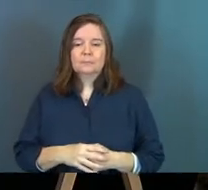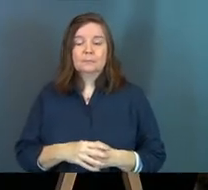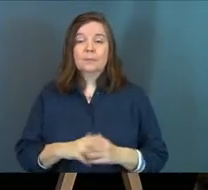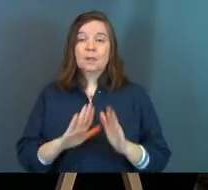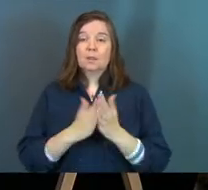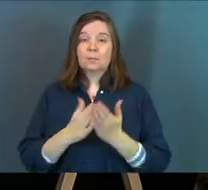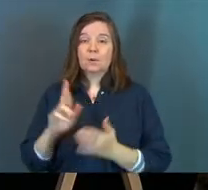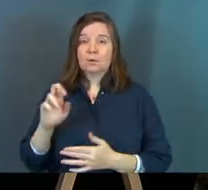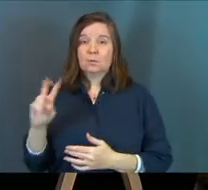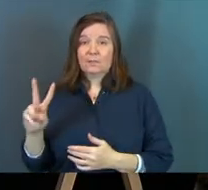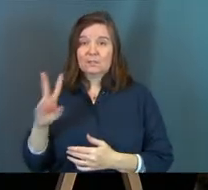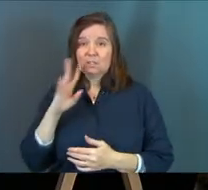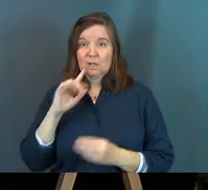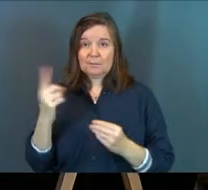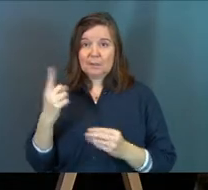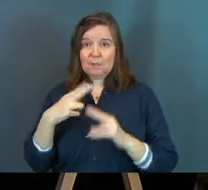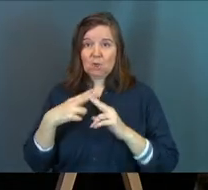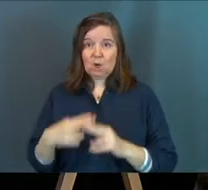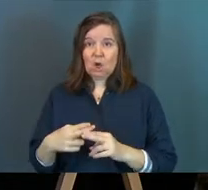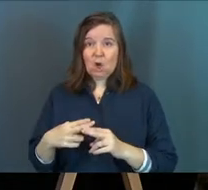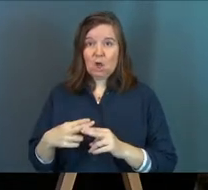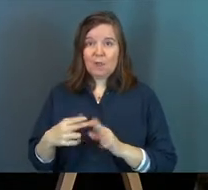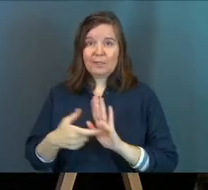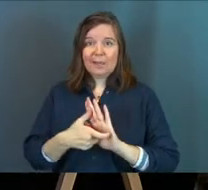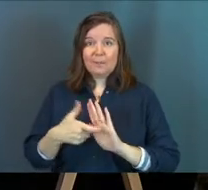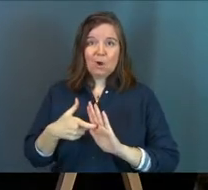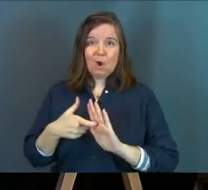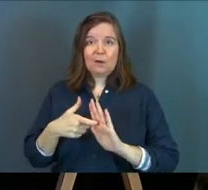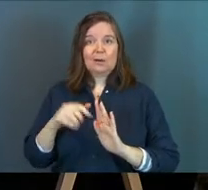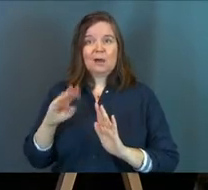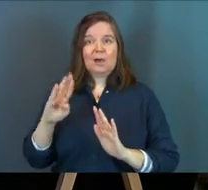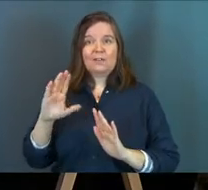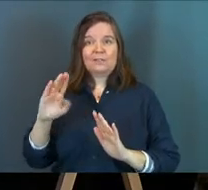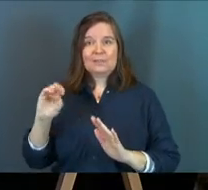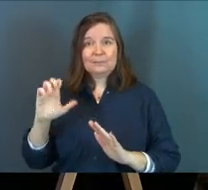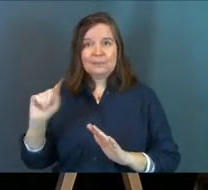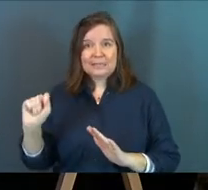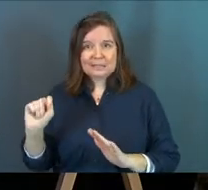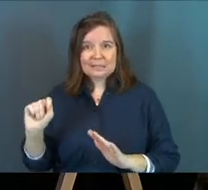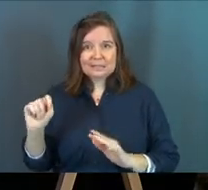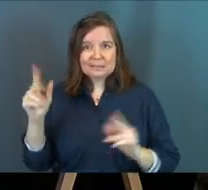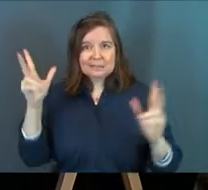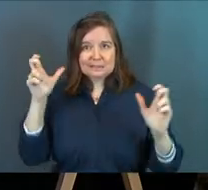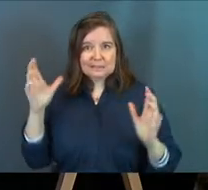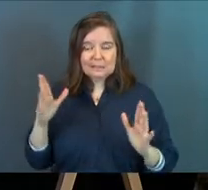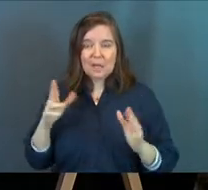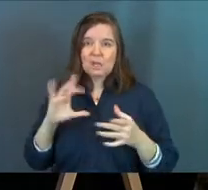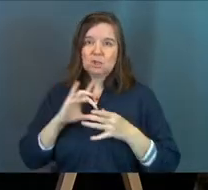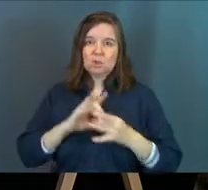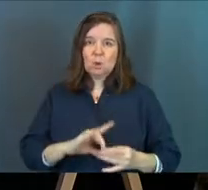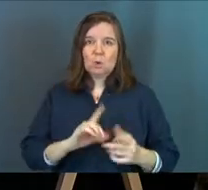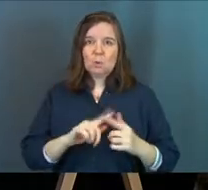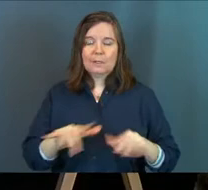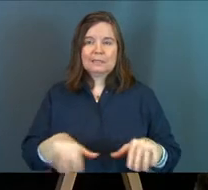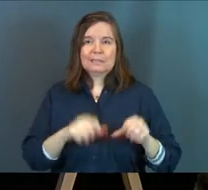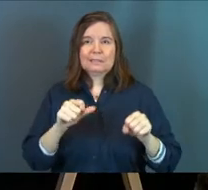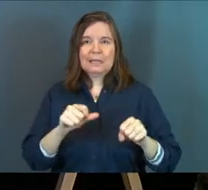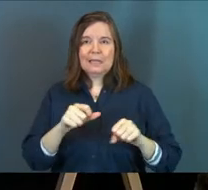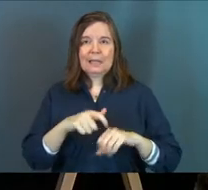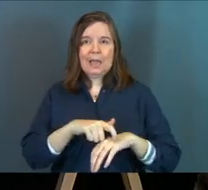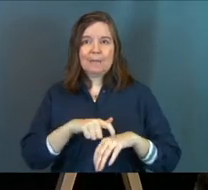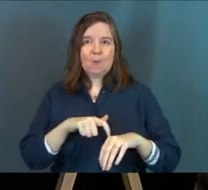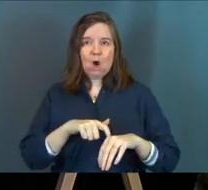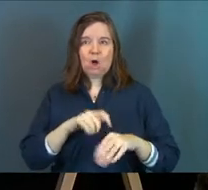The book of Revelation talks about something called the mark of the beast. And it associates that with taking a